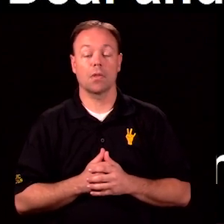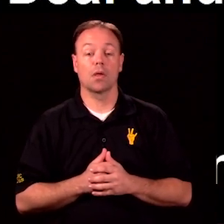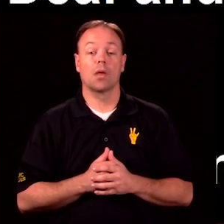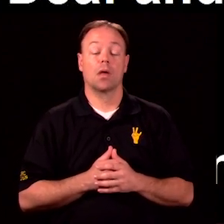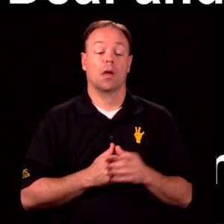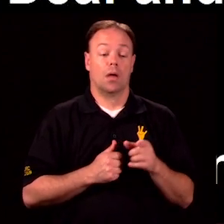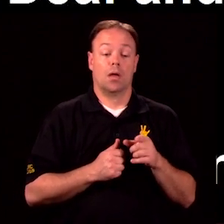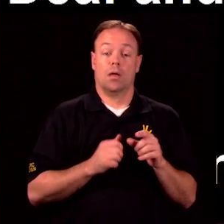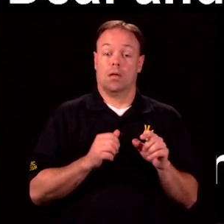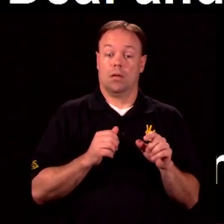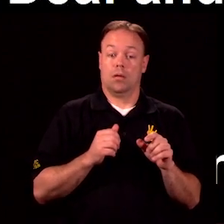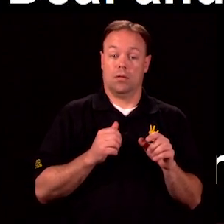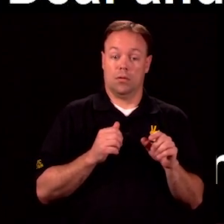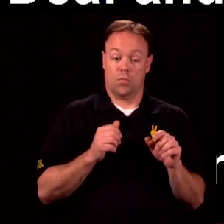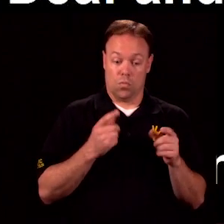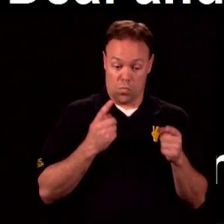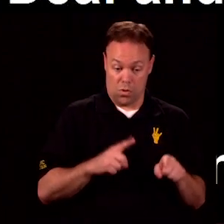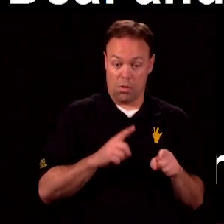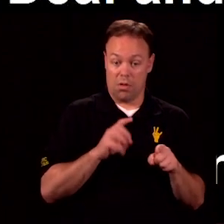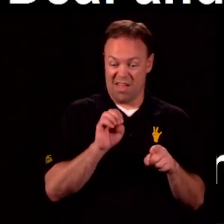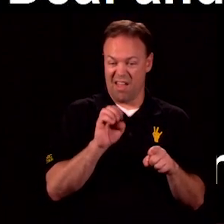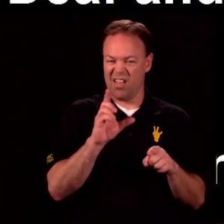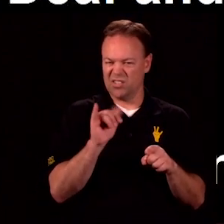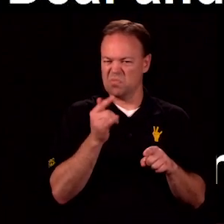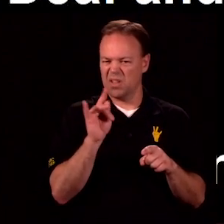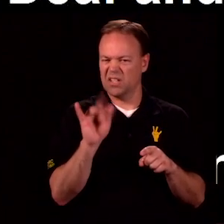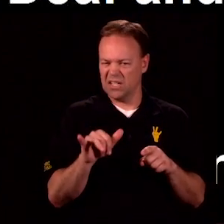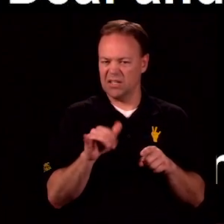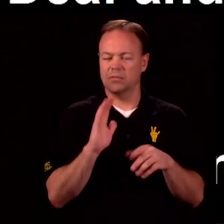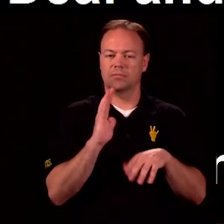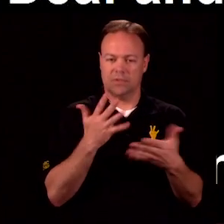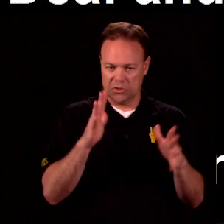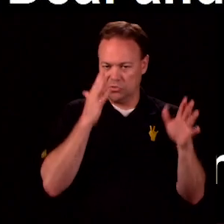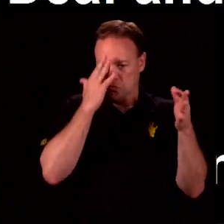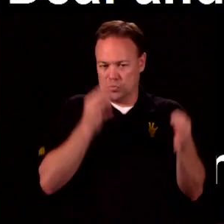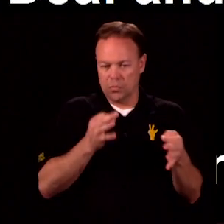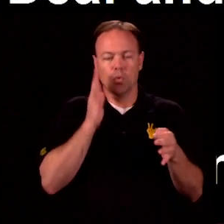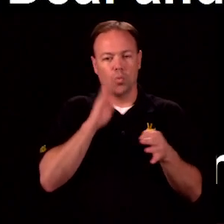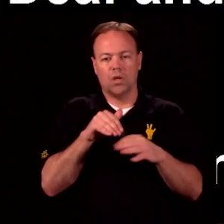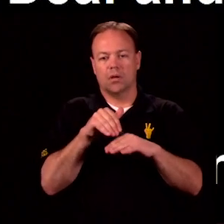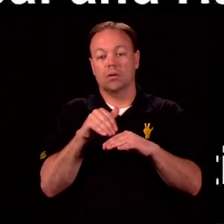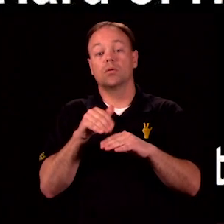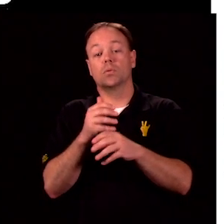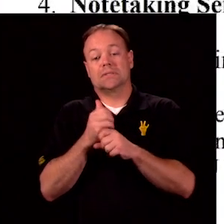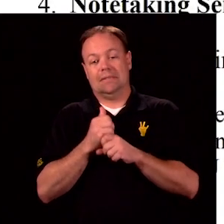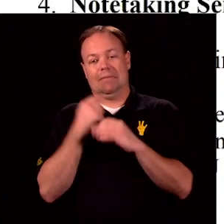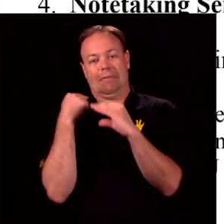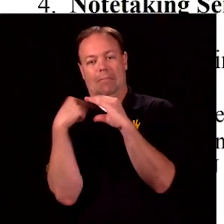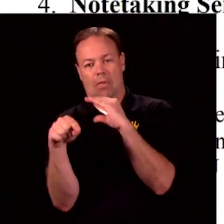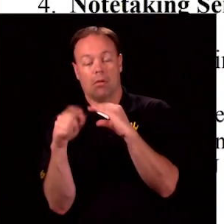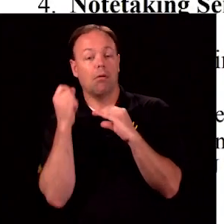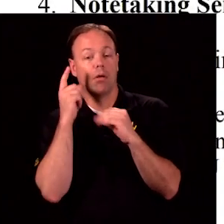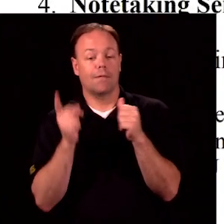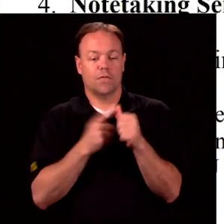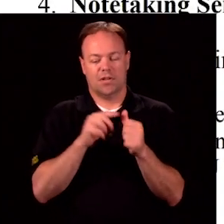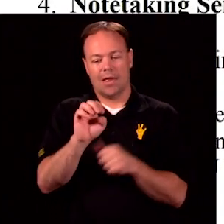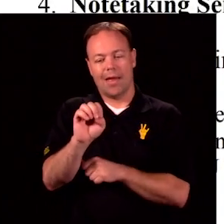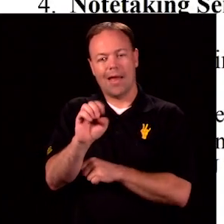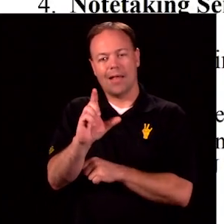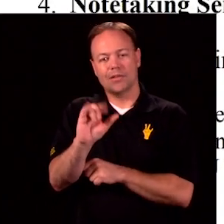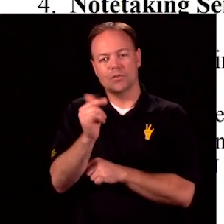for accommodations has been determined, you will be sent corresponding emails. The first will be an eligibility